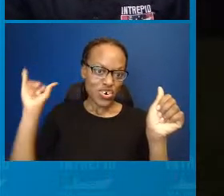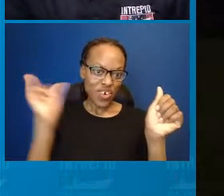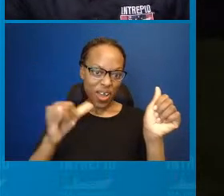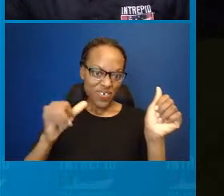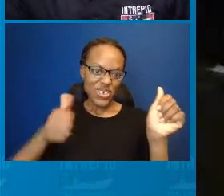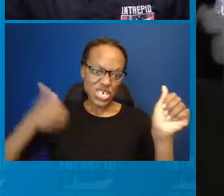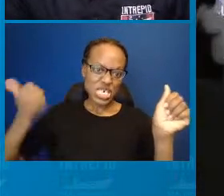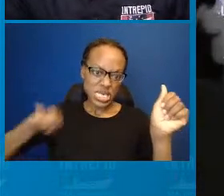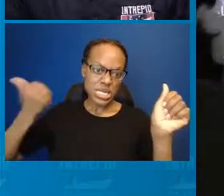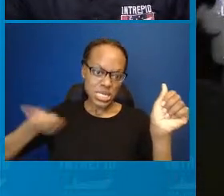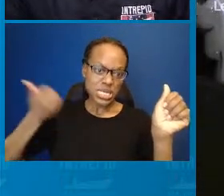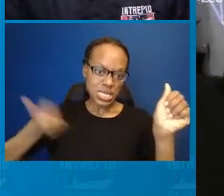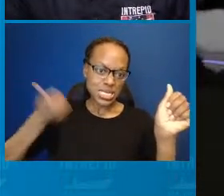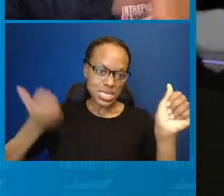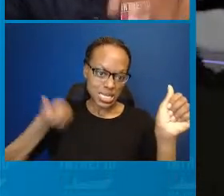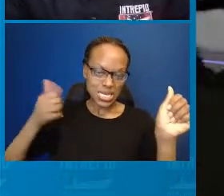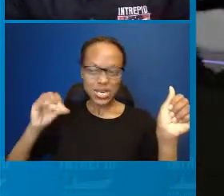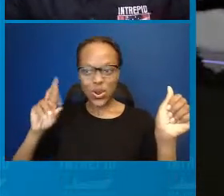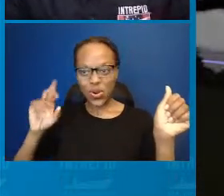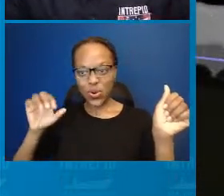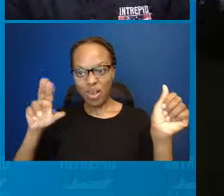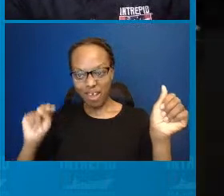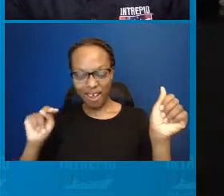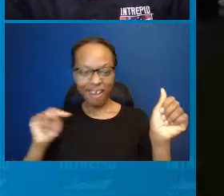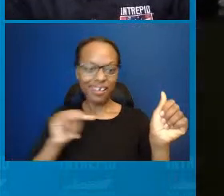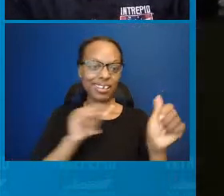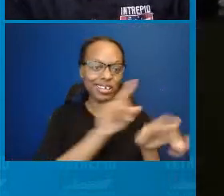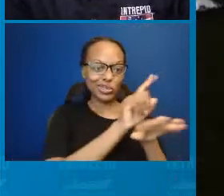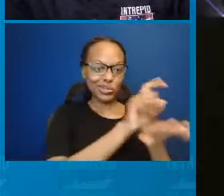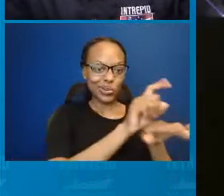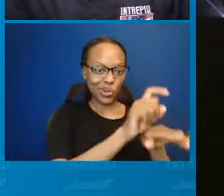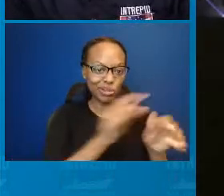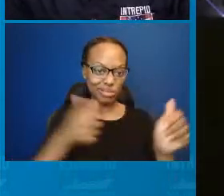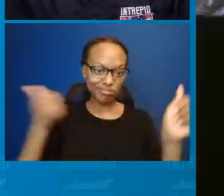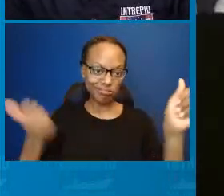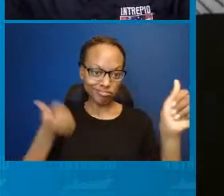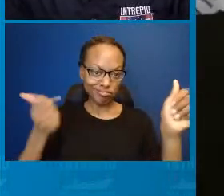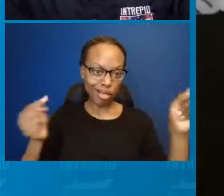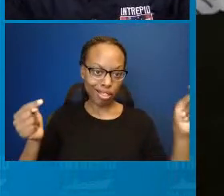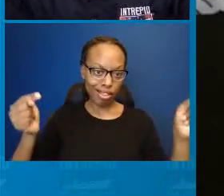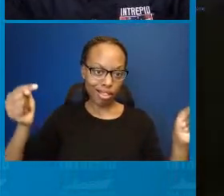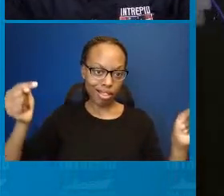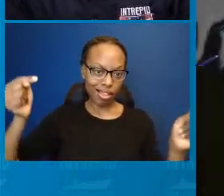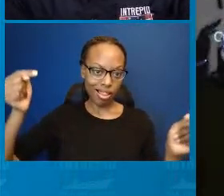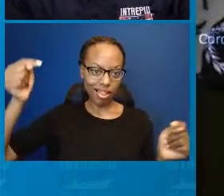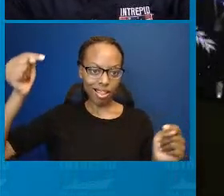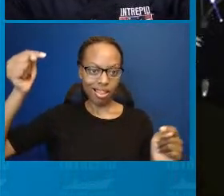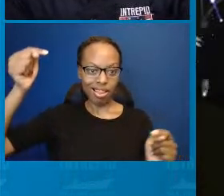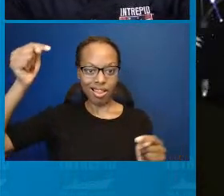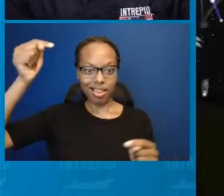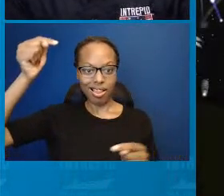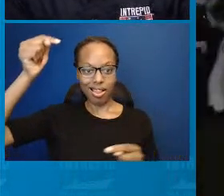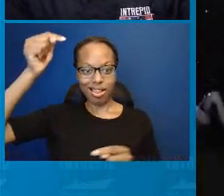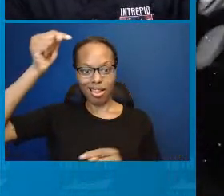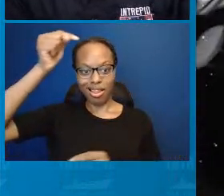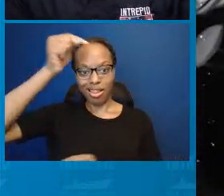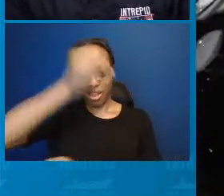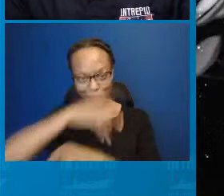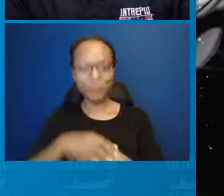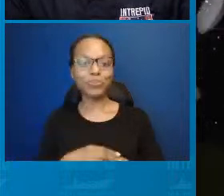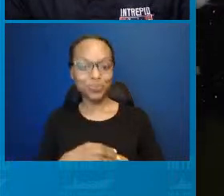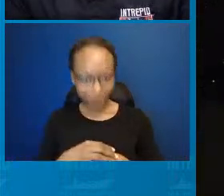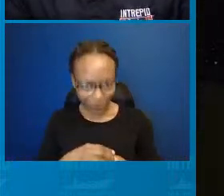you, or these types of stories. It's going to require us finding